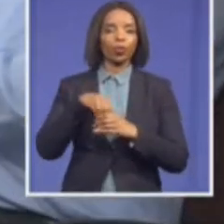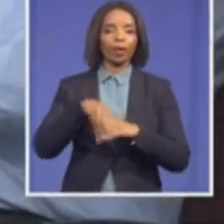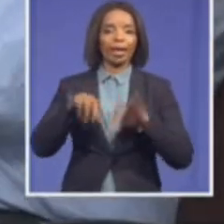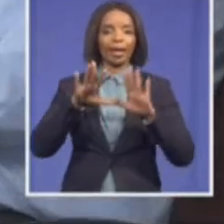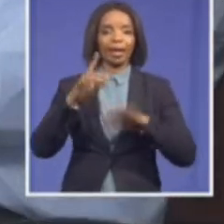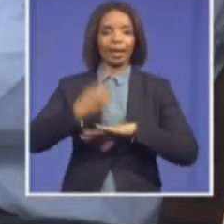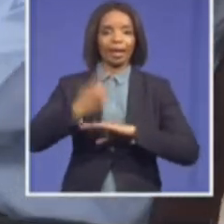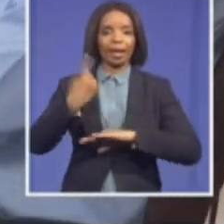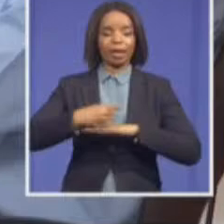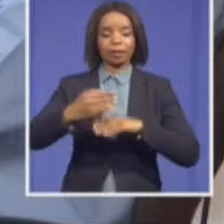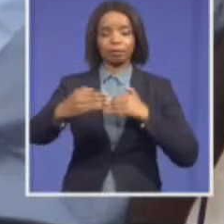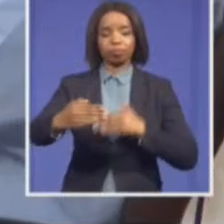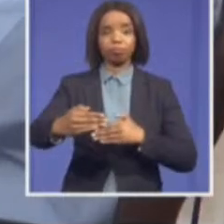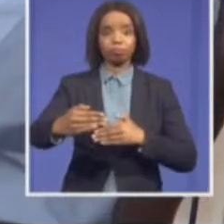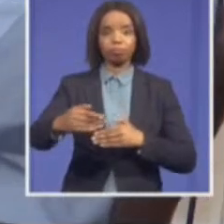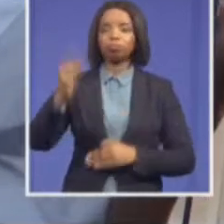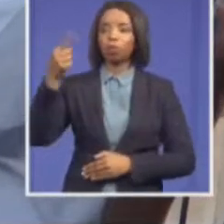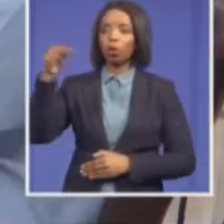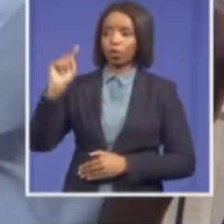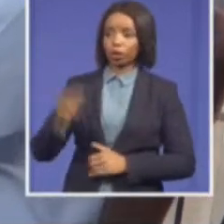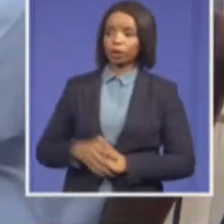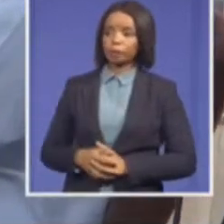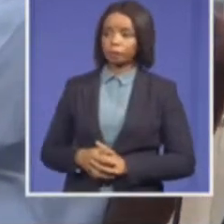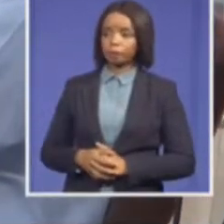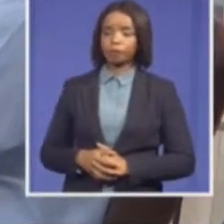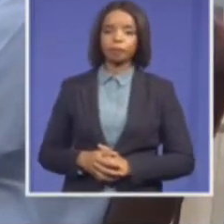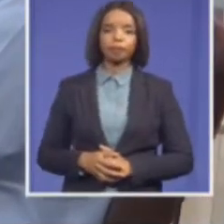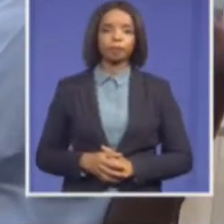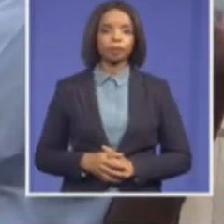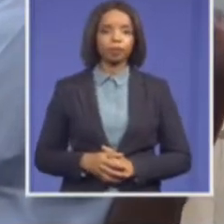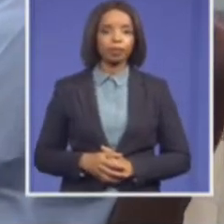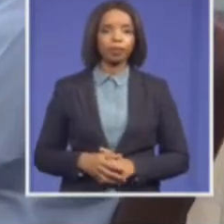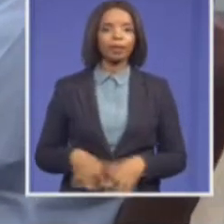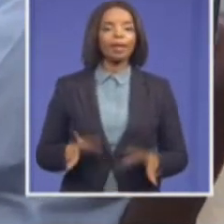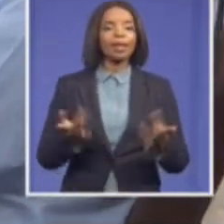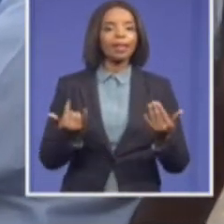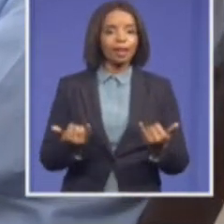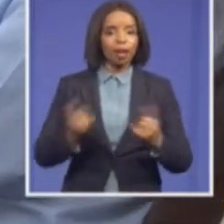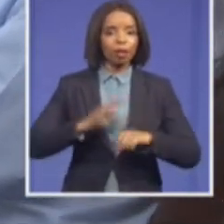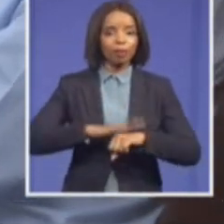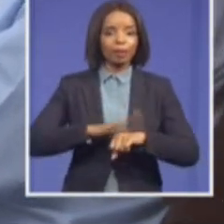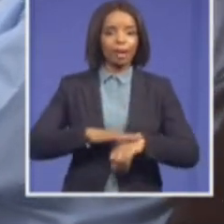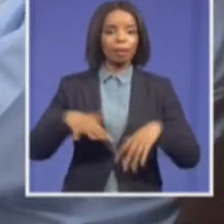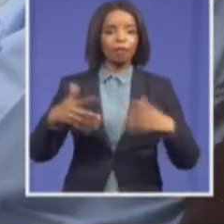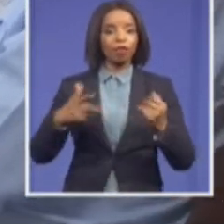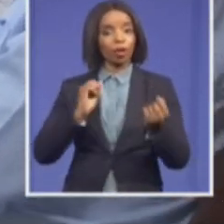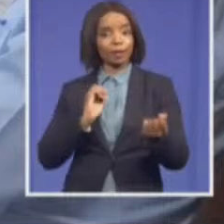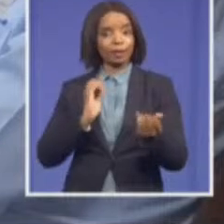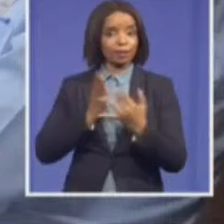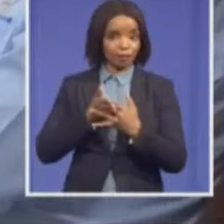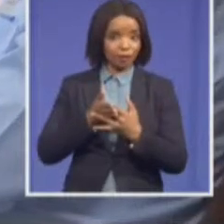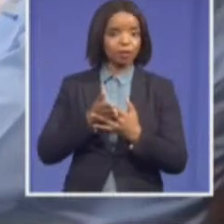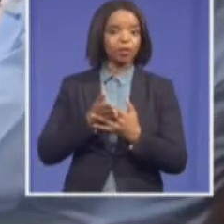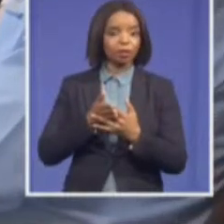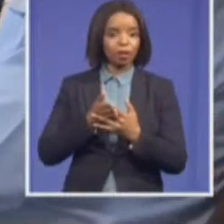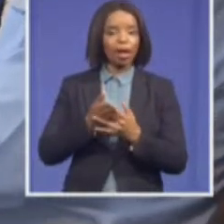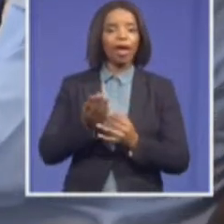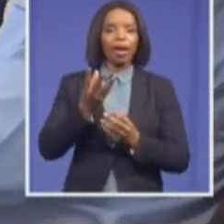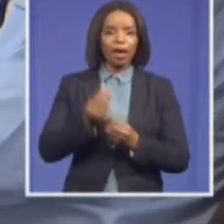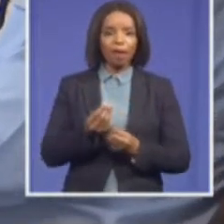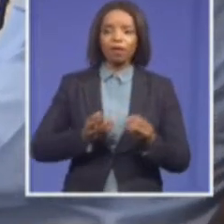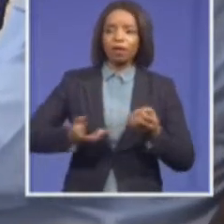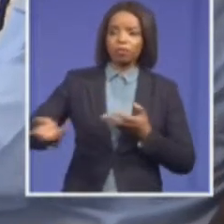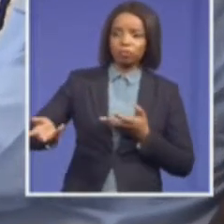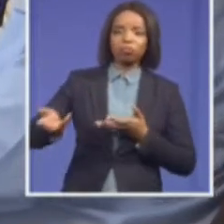Now, in the intervening time, there are exchanges. Can we talk about these exchanges? You'll find them at